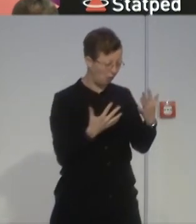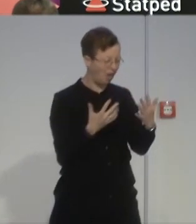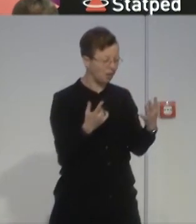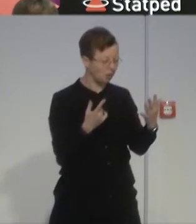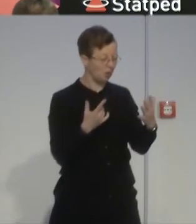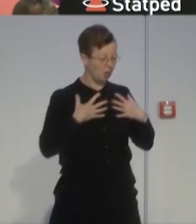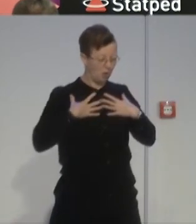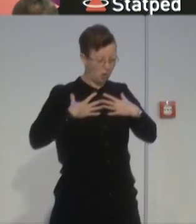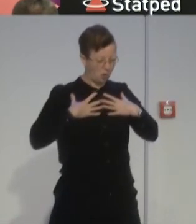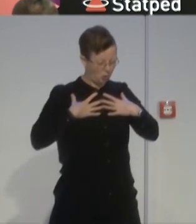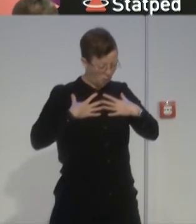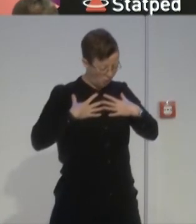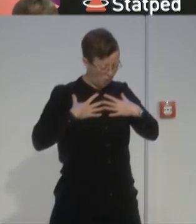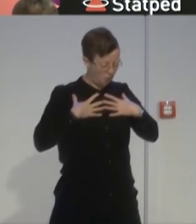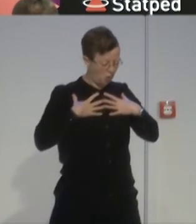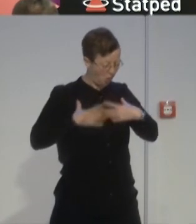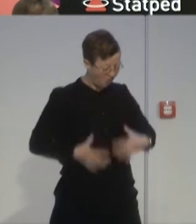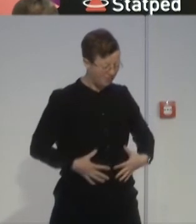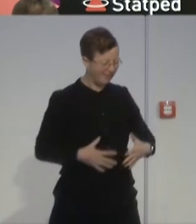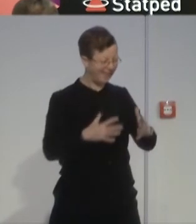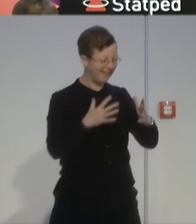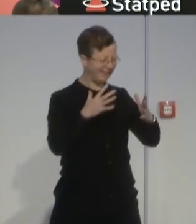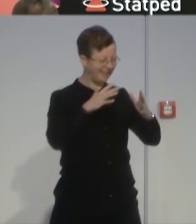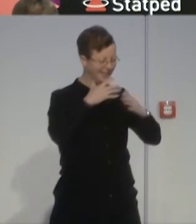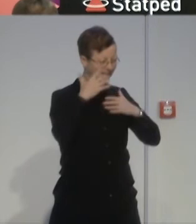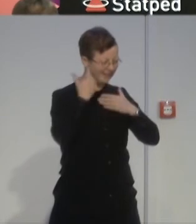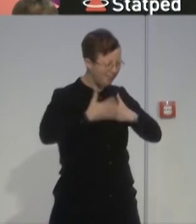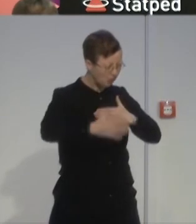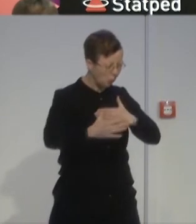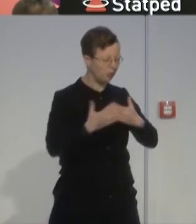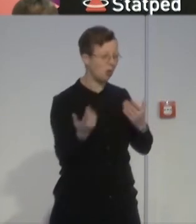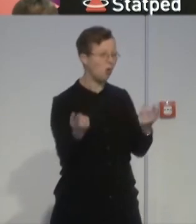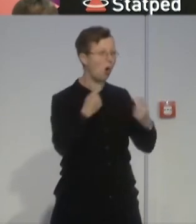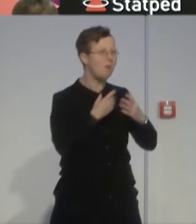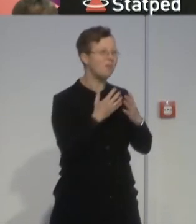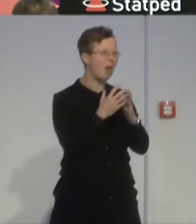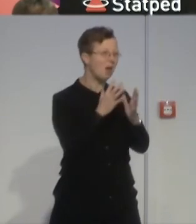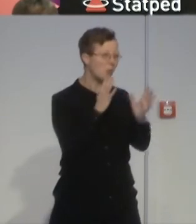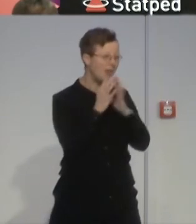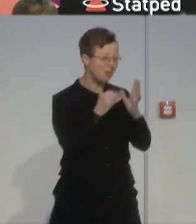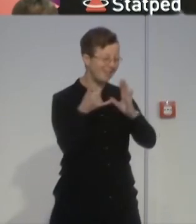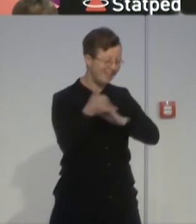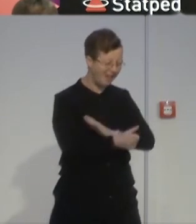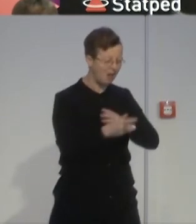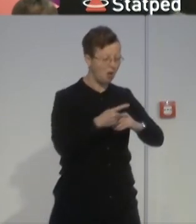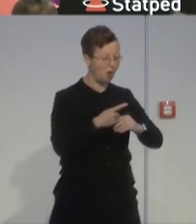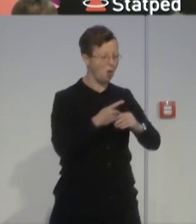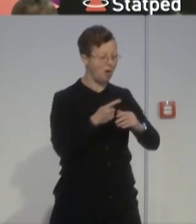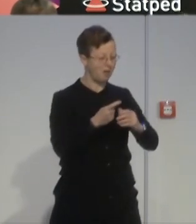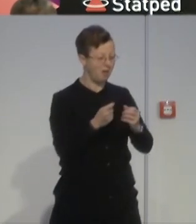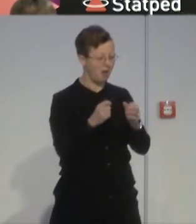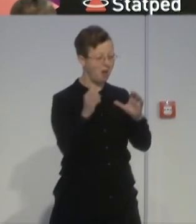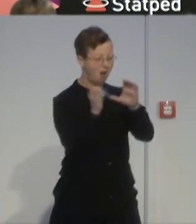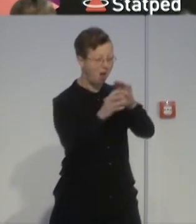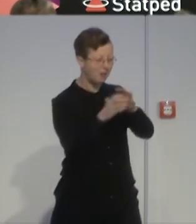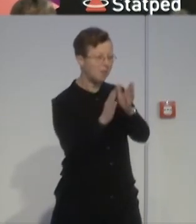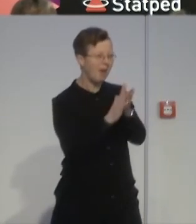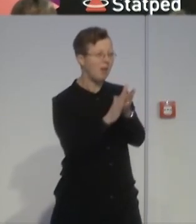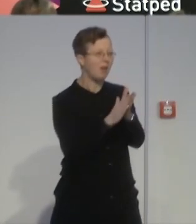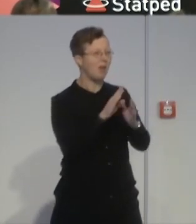dimensions of languaging come from within self, are grounded in making sense of interactional experience, and are charged with other